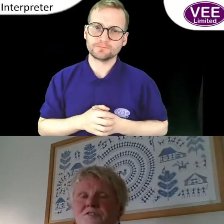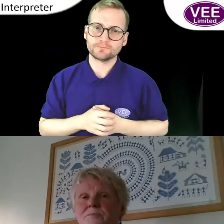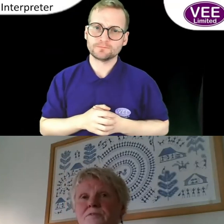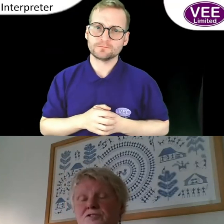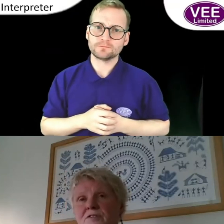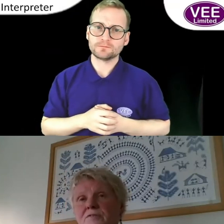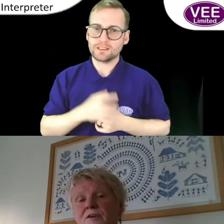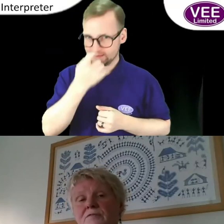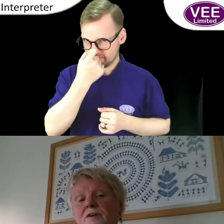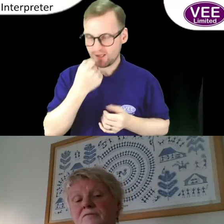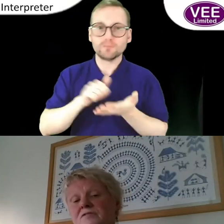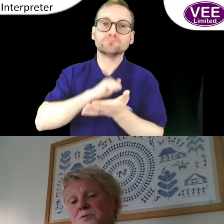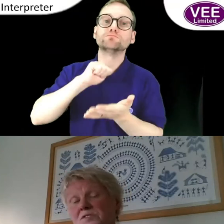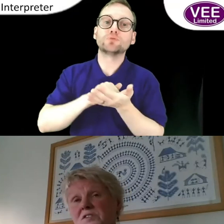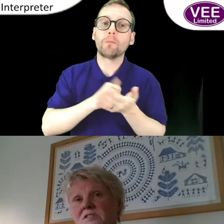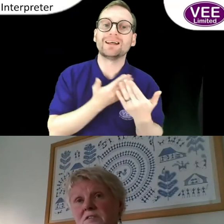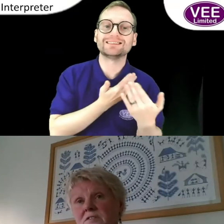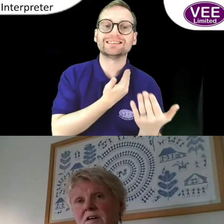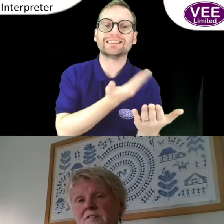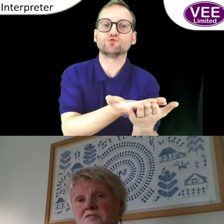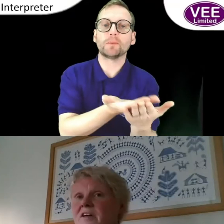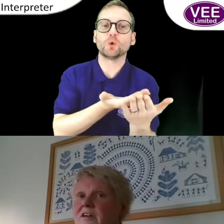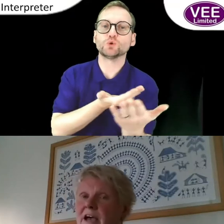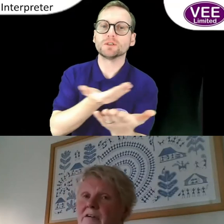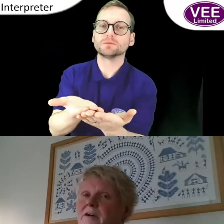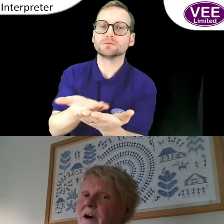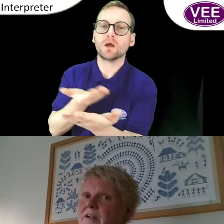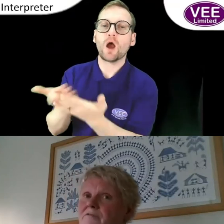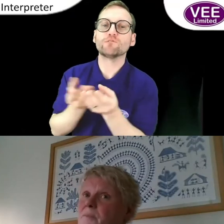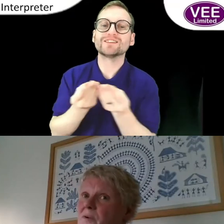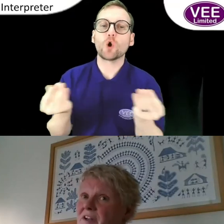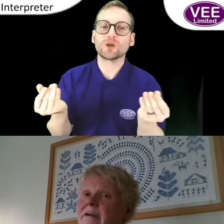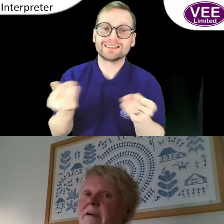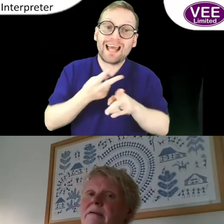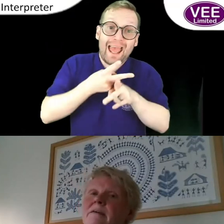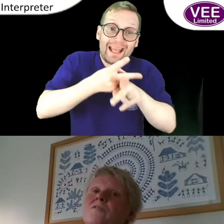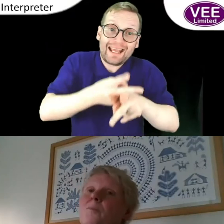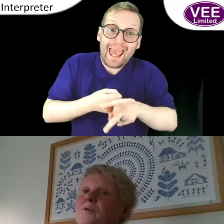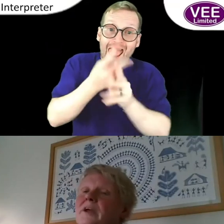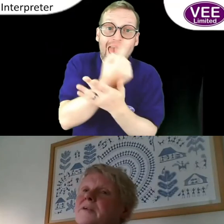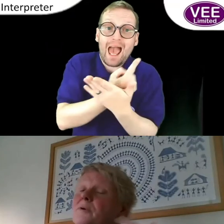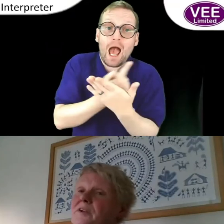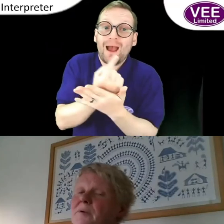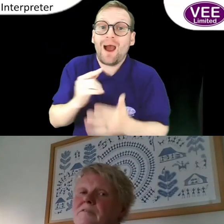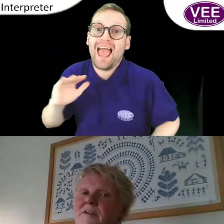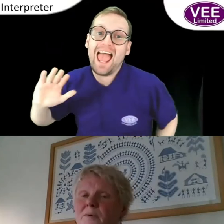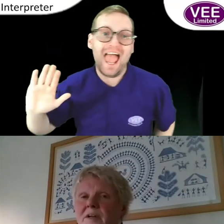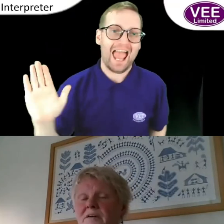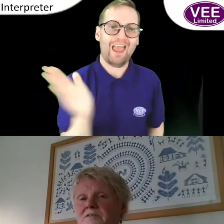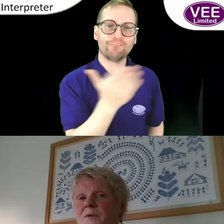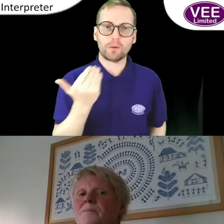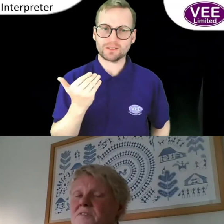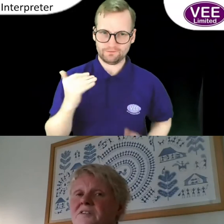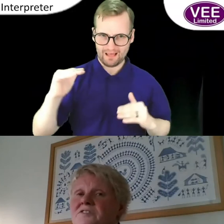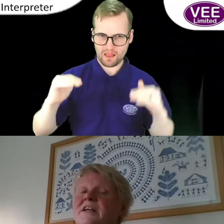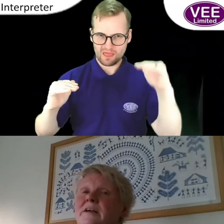proper distribution of resources and caring about everybody and not putting anybody above anybody